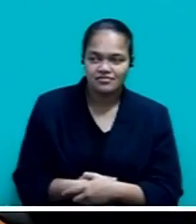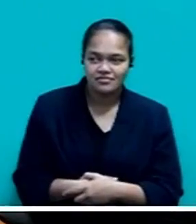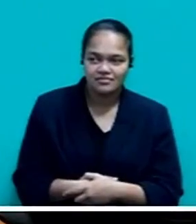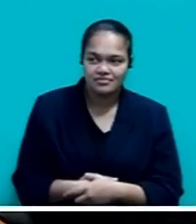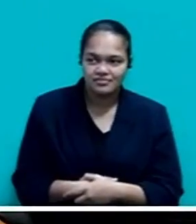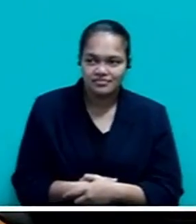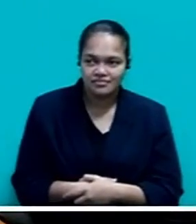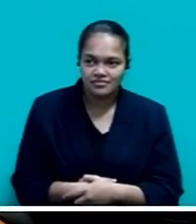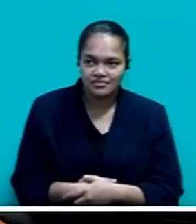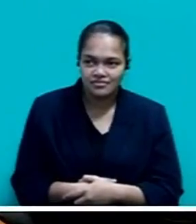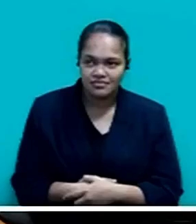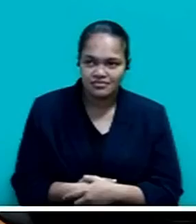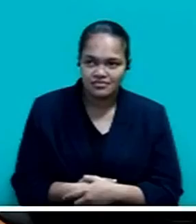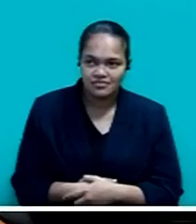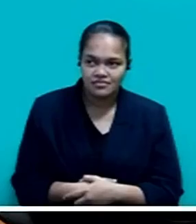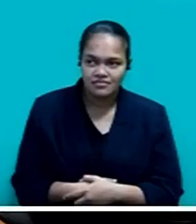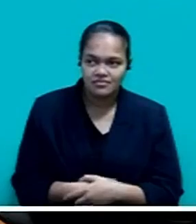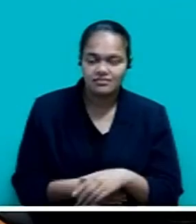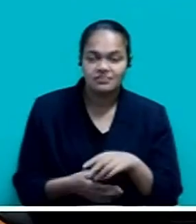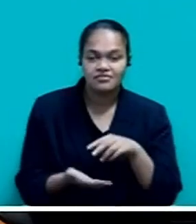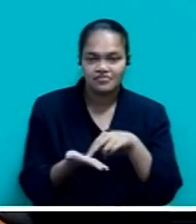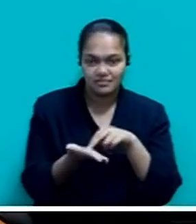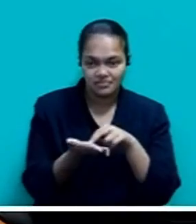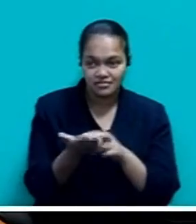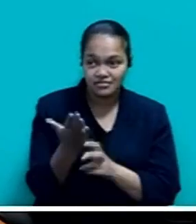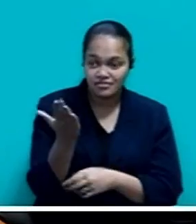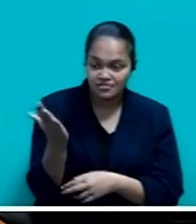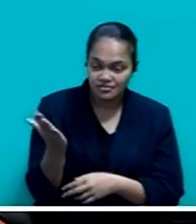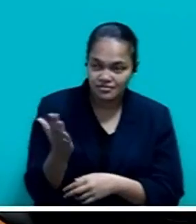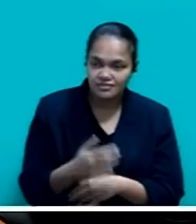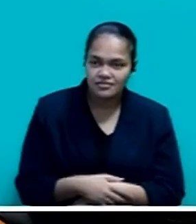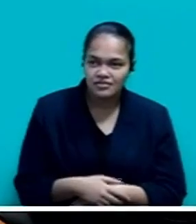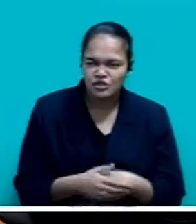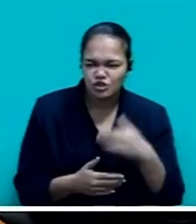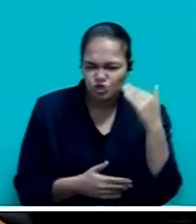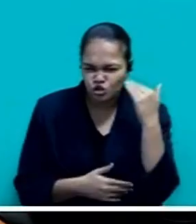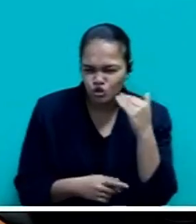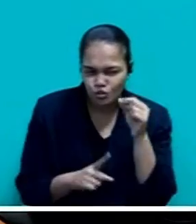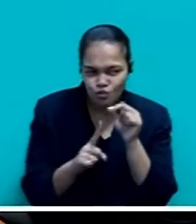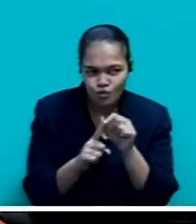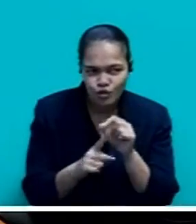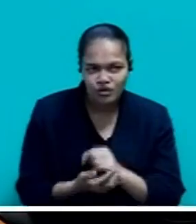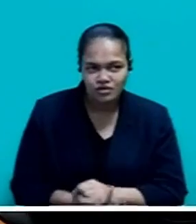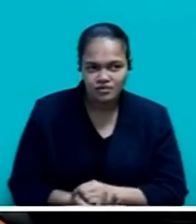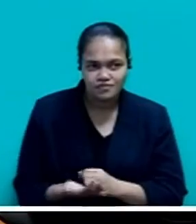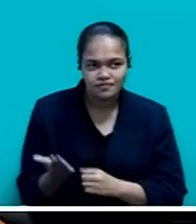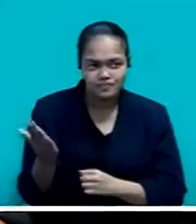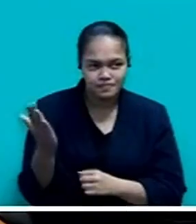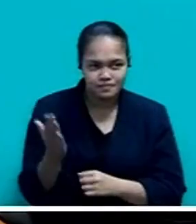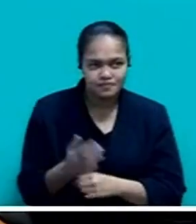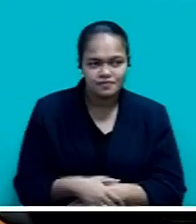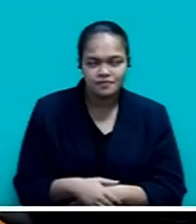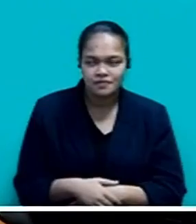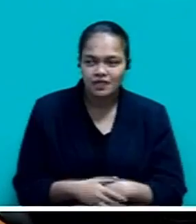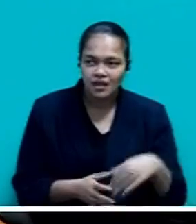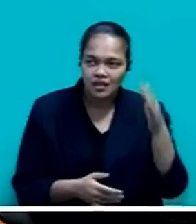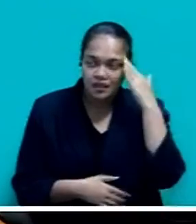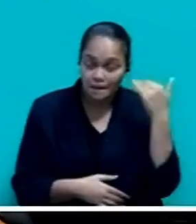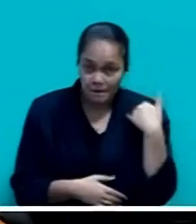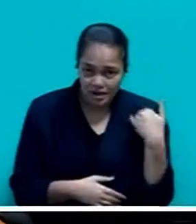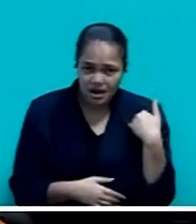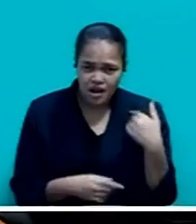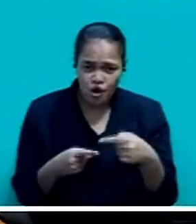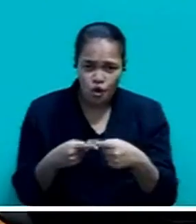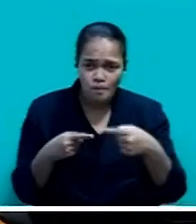Just to add one short point. Just to add one short point, just to Honourable Mr. Speaker, sir, to remind the